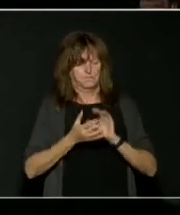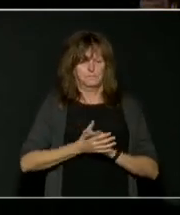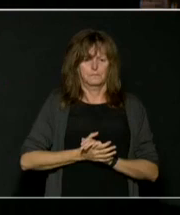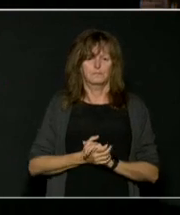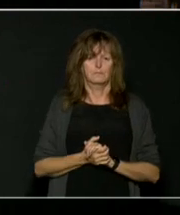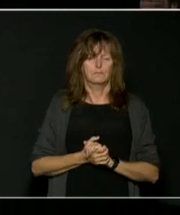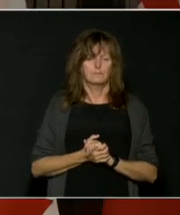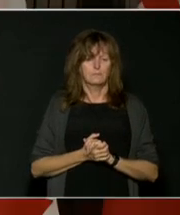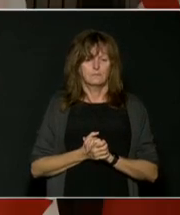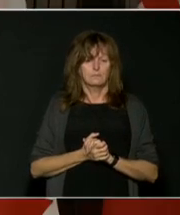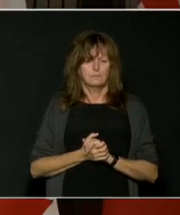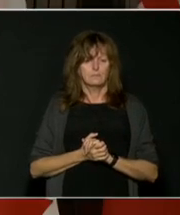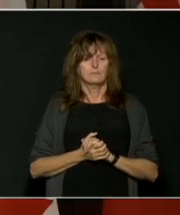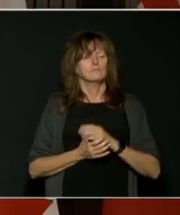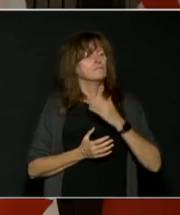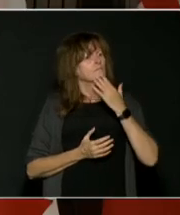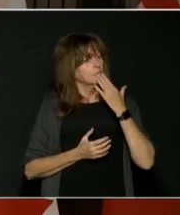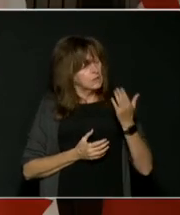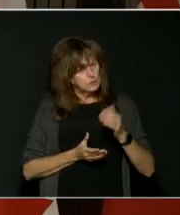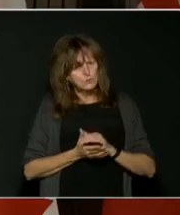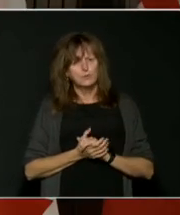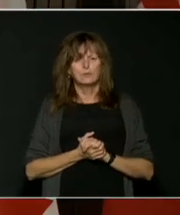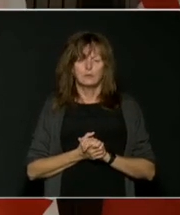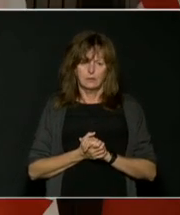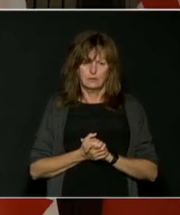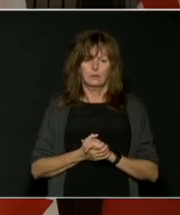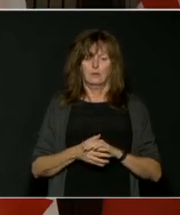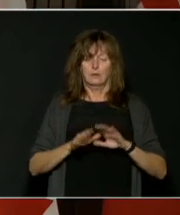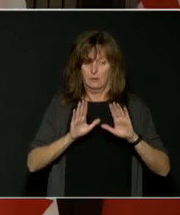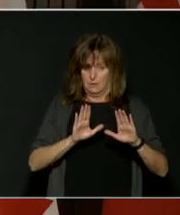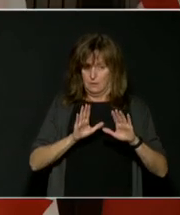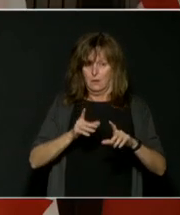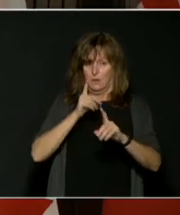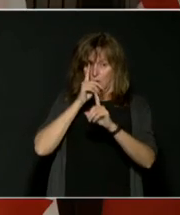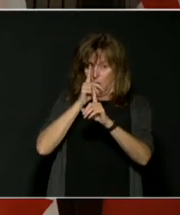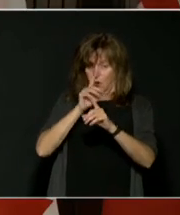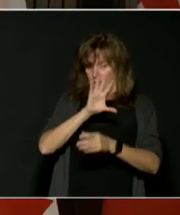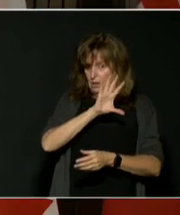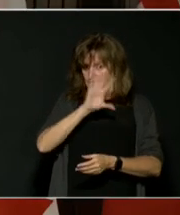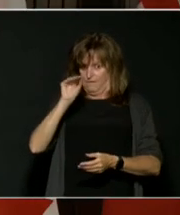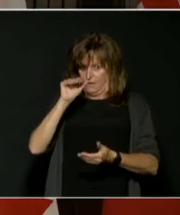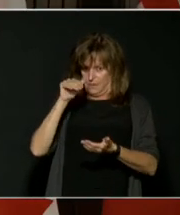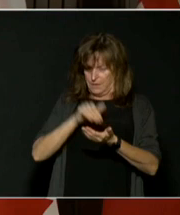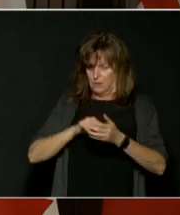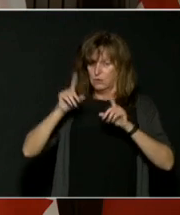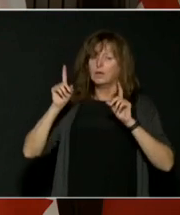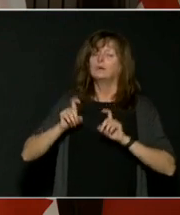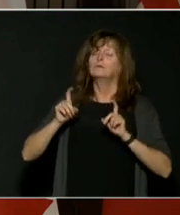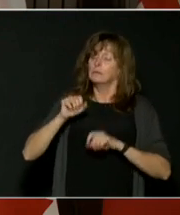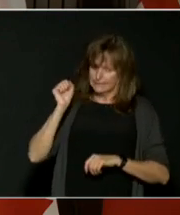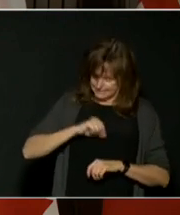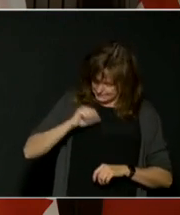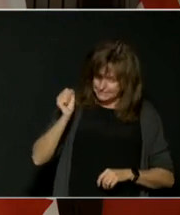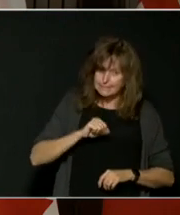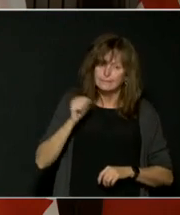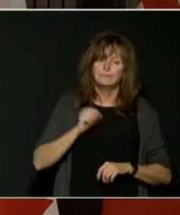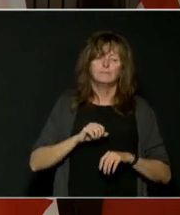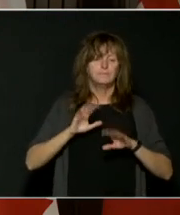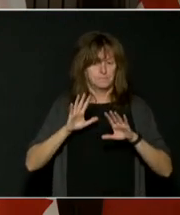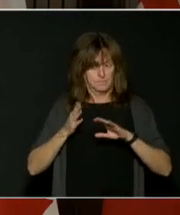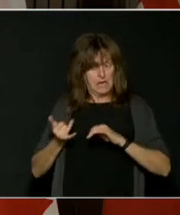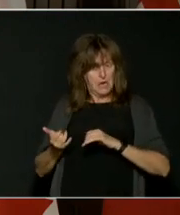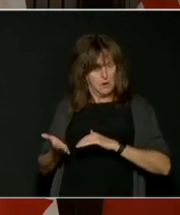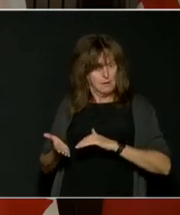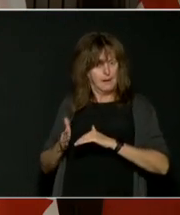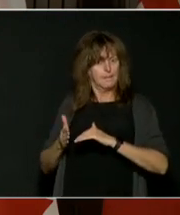Great, thank you for the question. So we continue to work towards the 50,000 goal. We're very close to it now. We are struggling